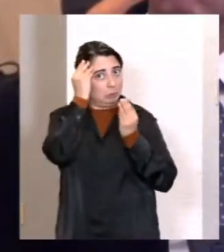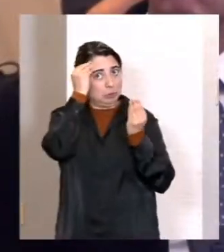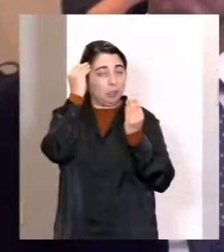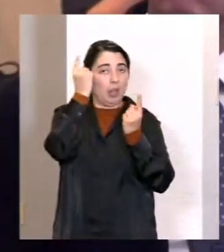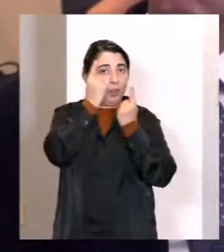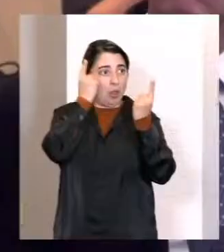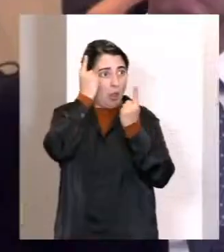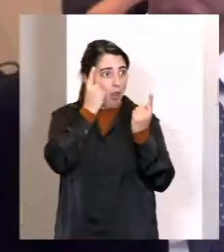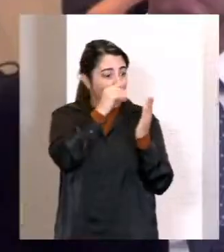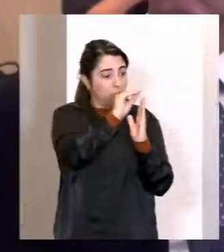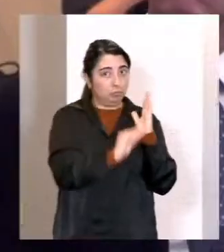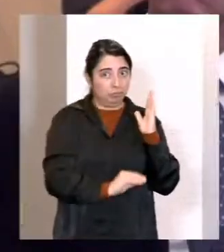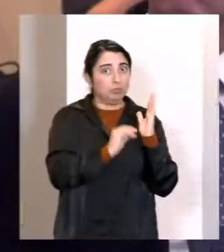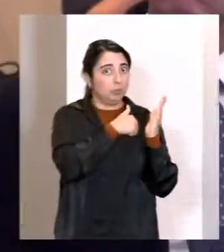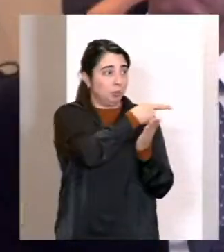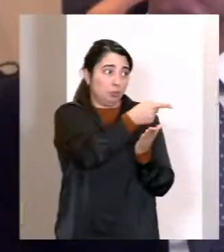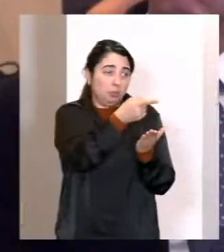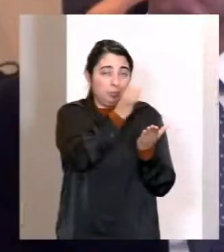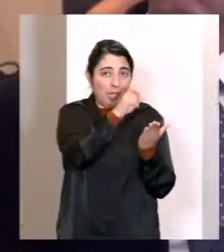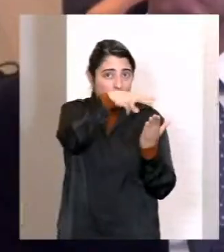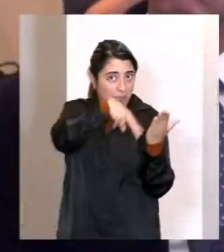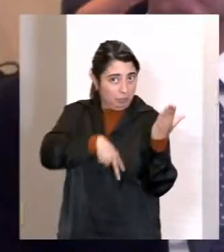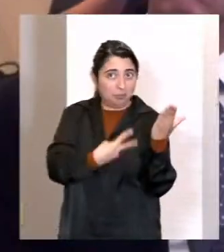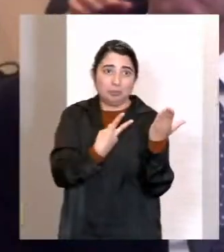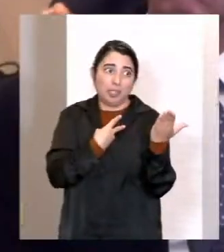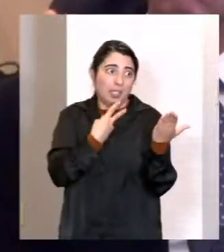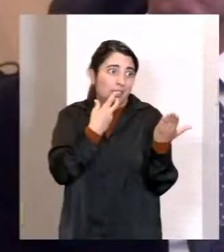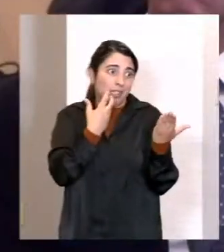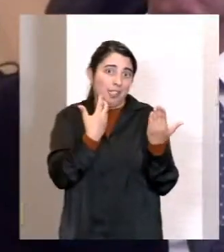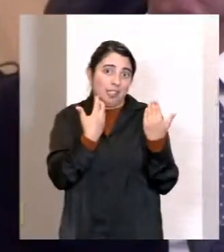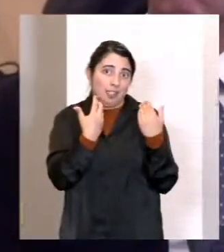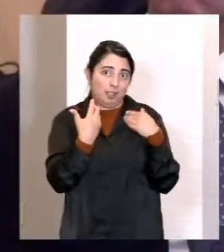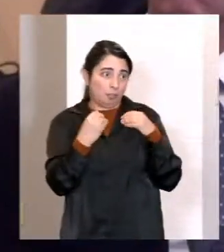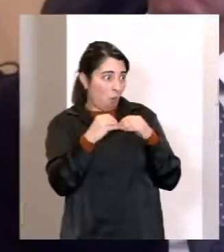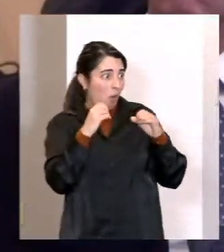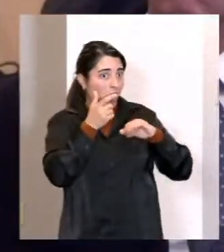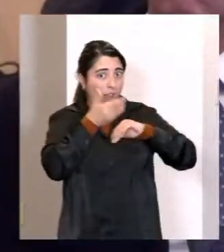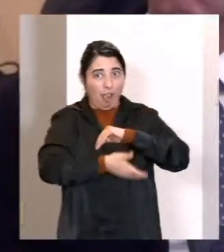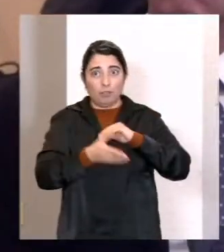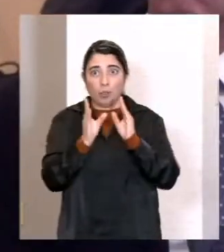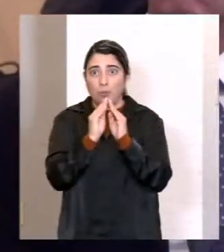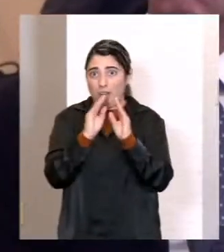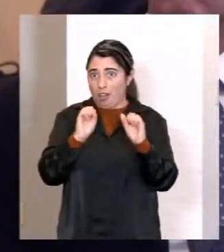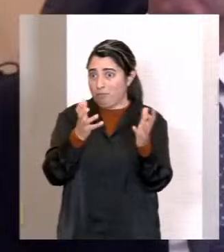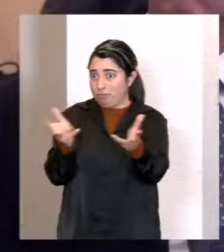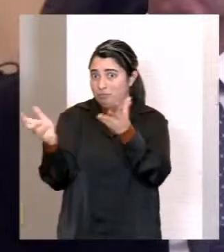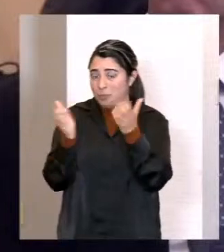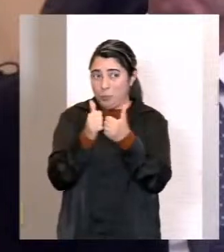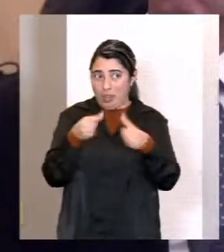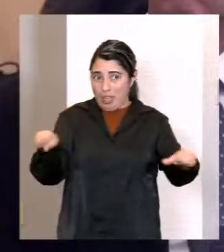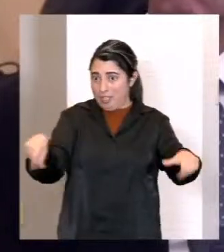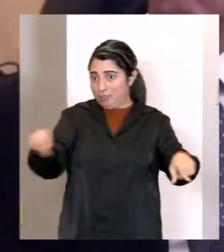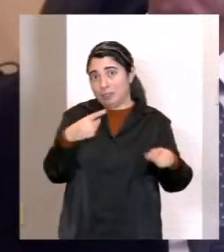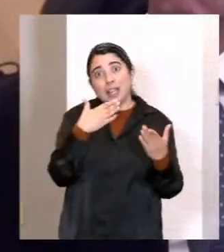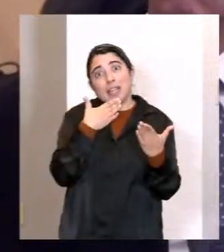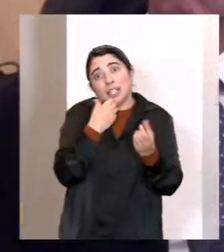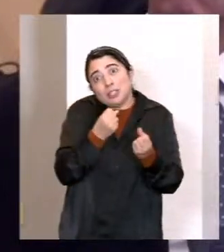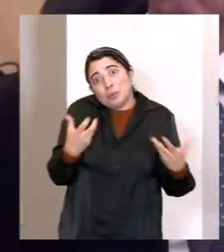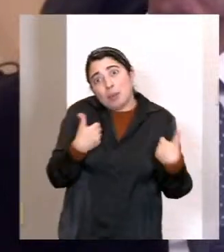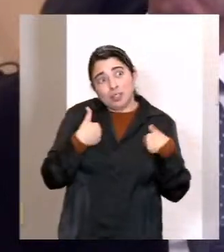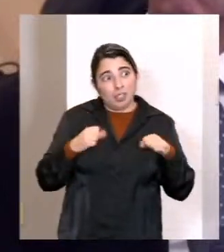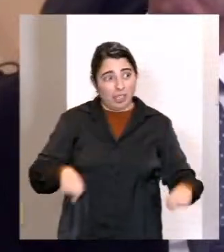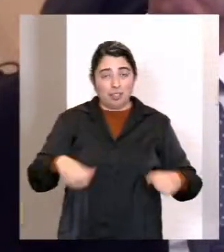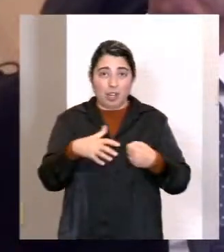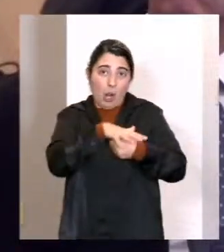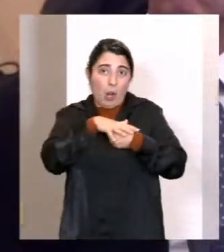to talking to any of you after the meeting. Give more than 3 minutes. But thanks so much for, you know, and at least having it local